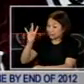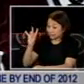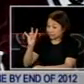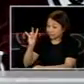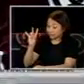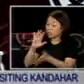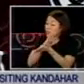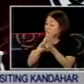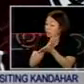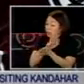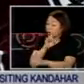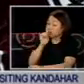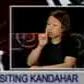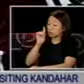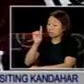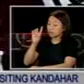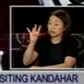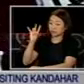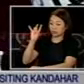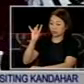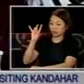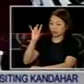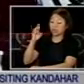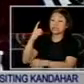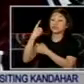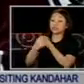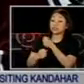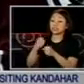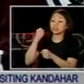117, exhibit 117, for the year